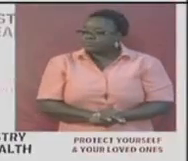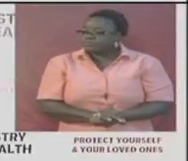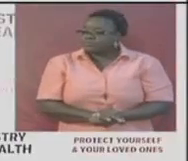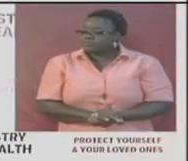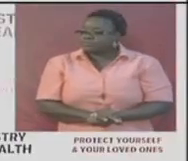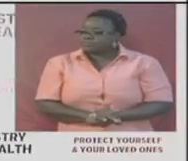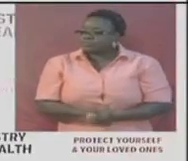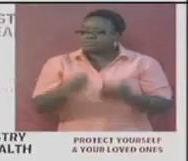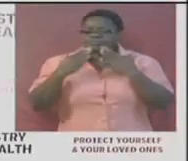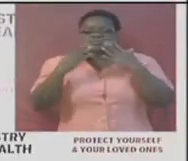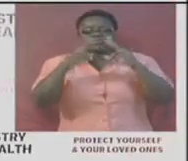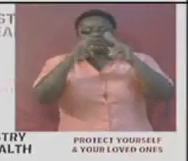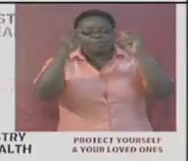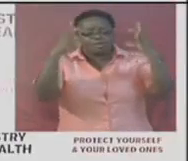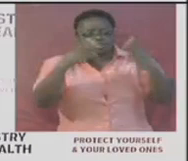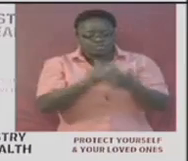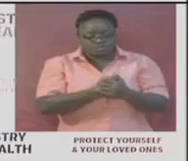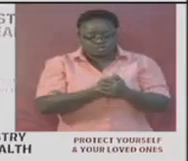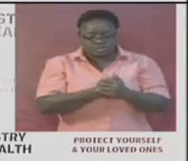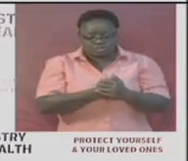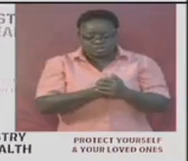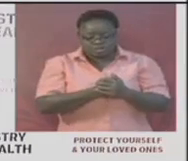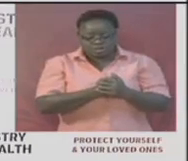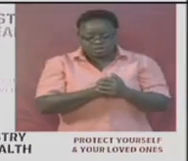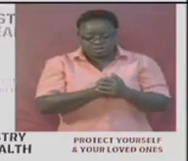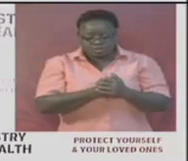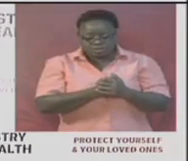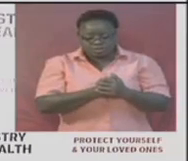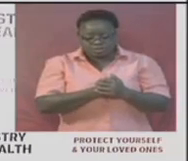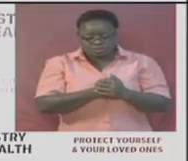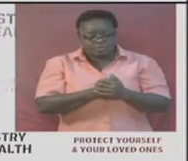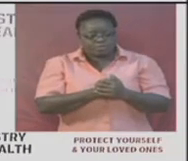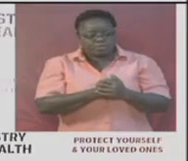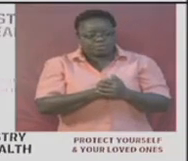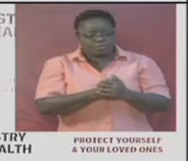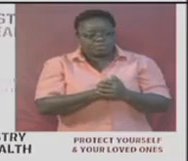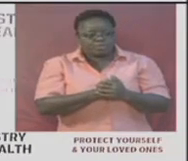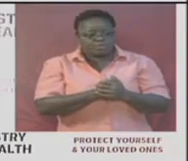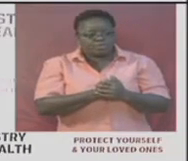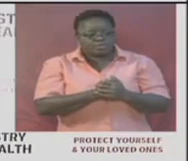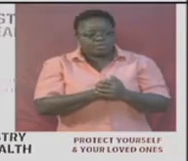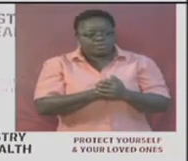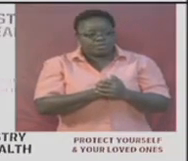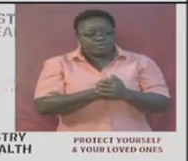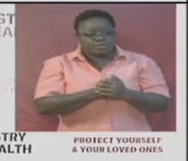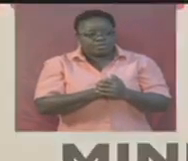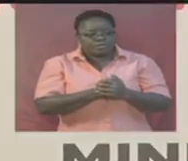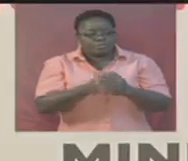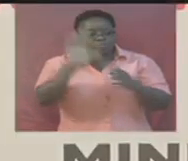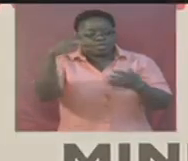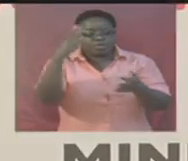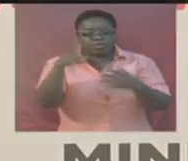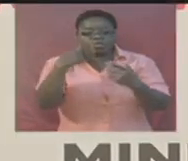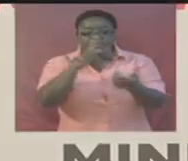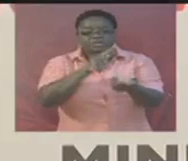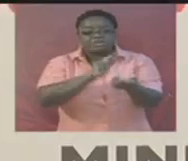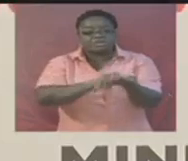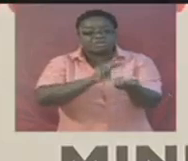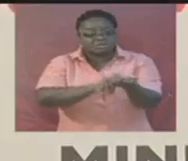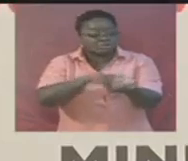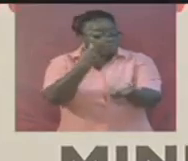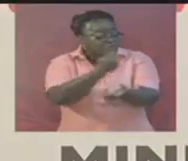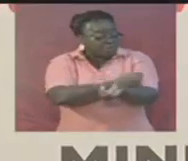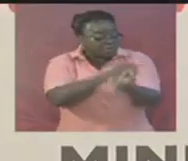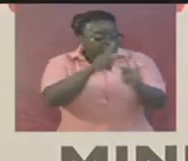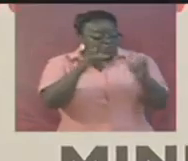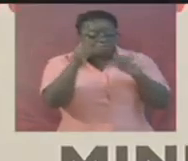And I just wanted to go to our senior DHV, who's here with us, who's been vaccinating persons for many years.